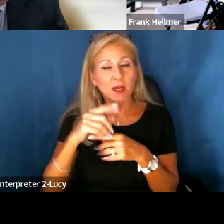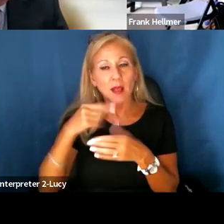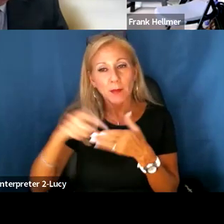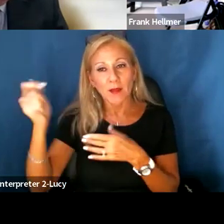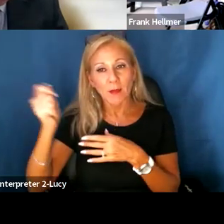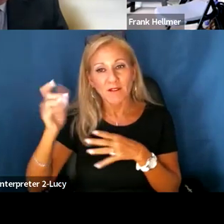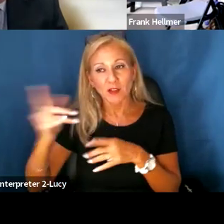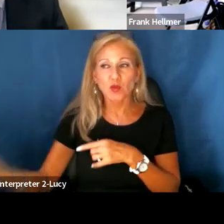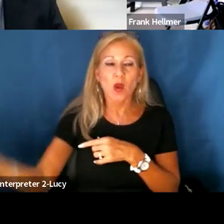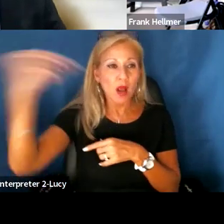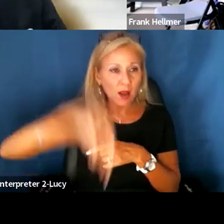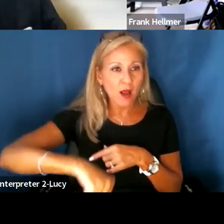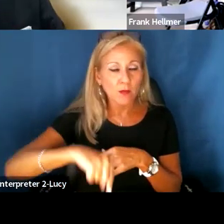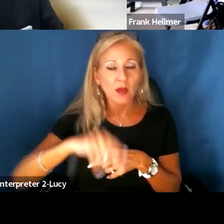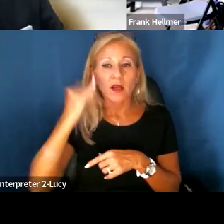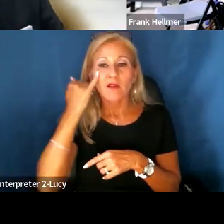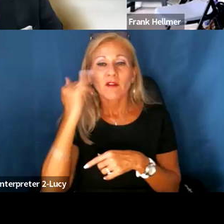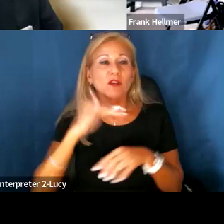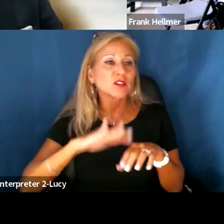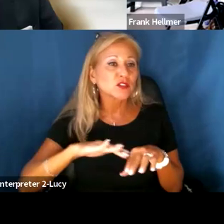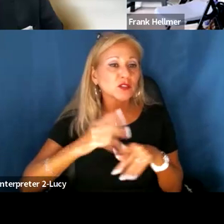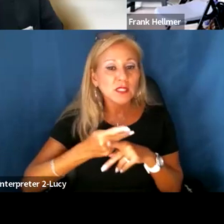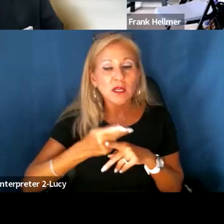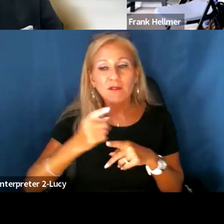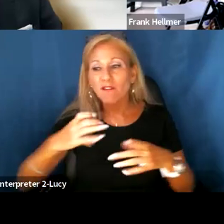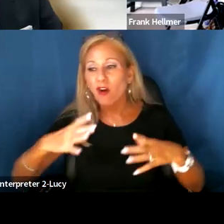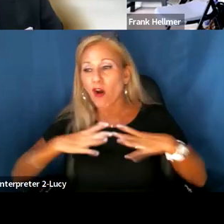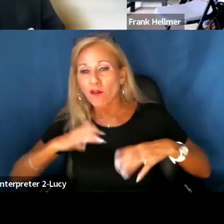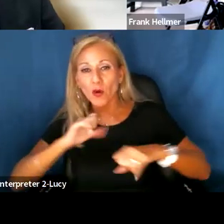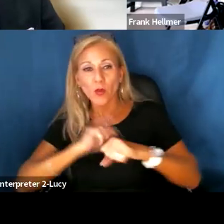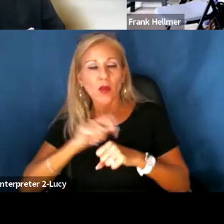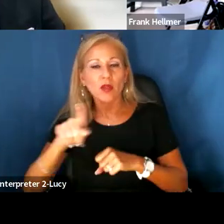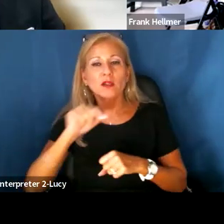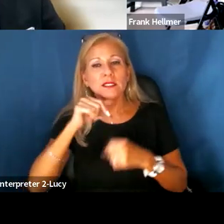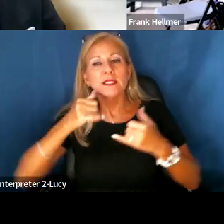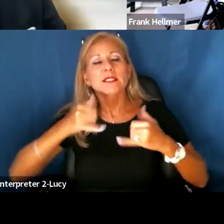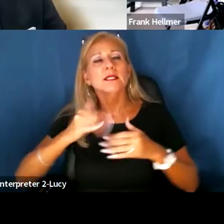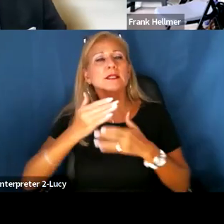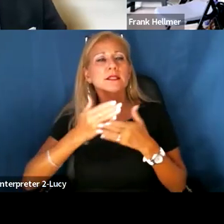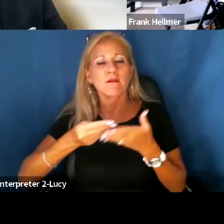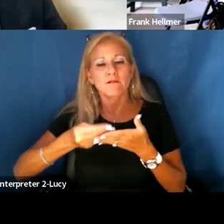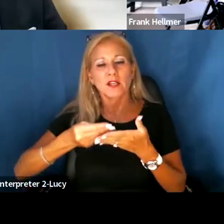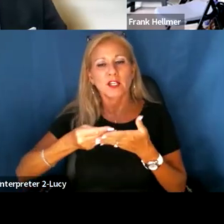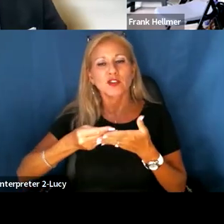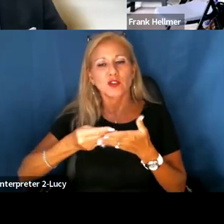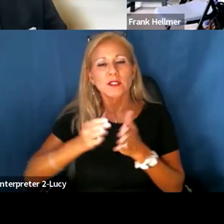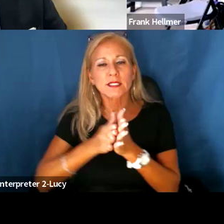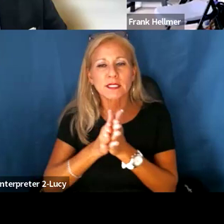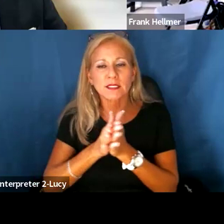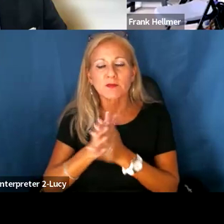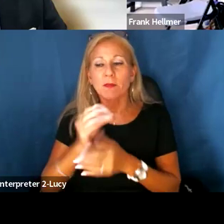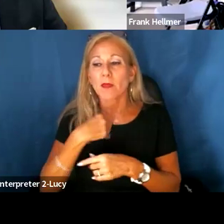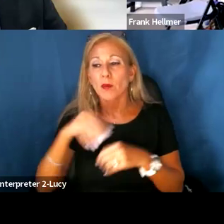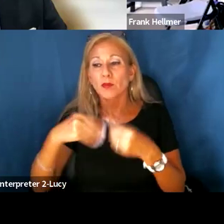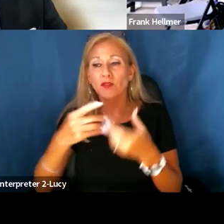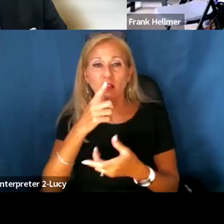come to those meetings. So if they need childcare, if they're having to take off work, there's still some financial incentive. And we provide